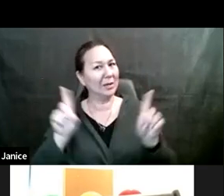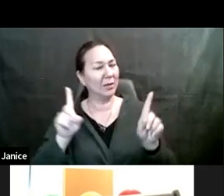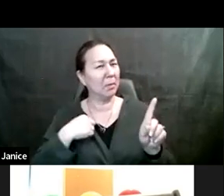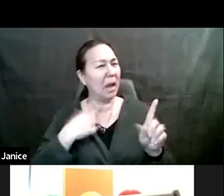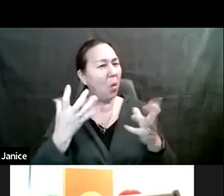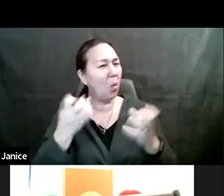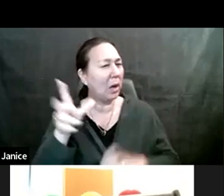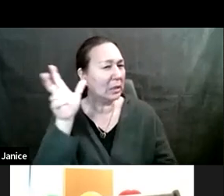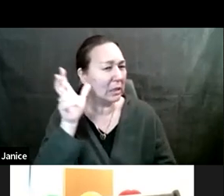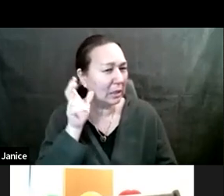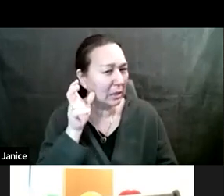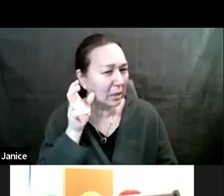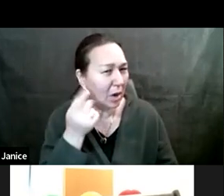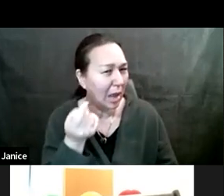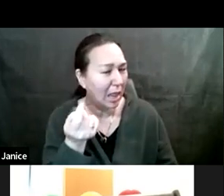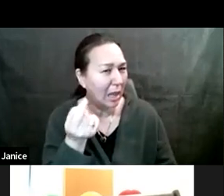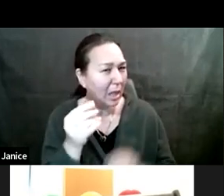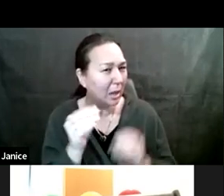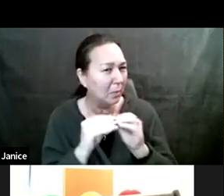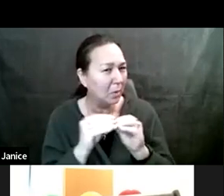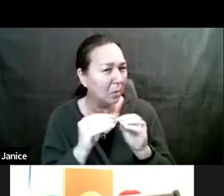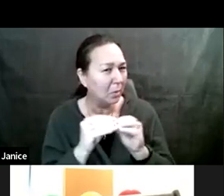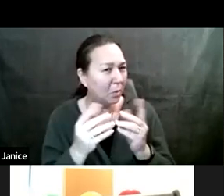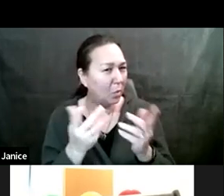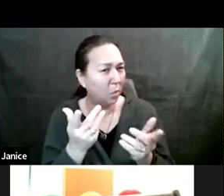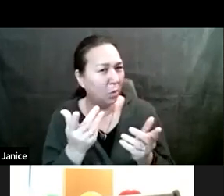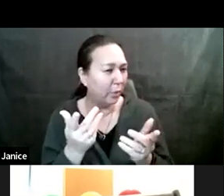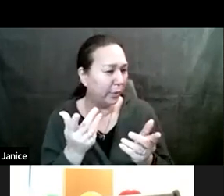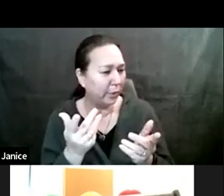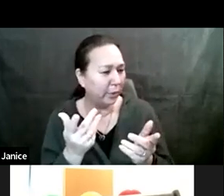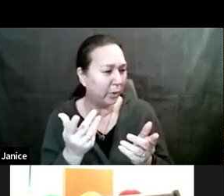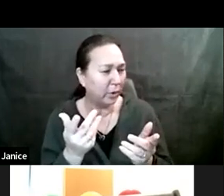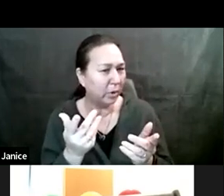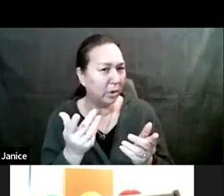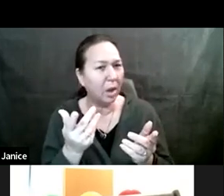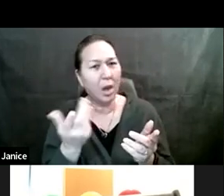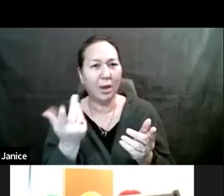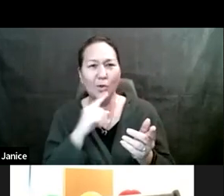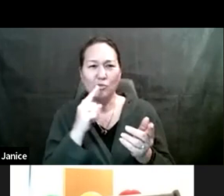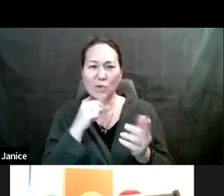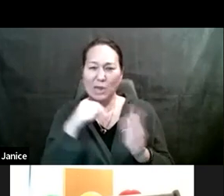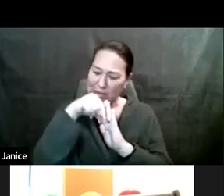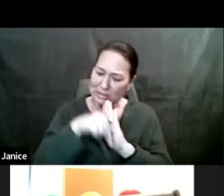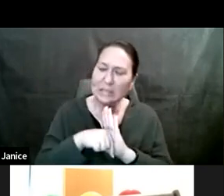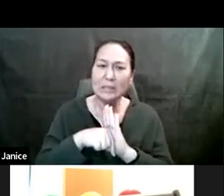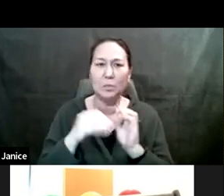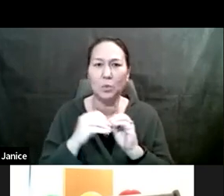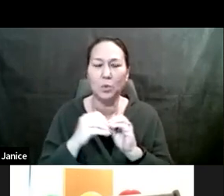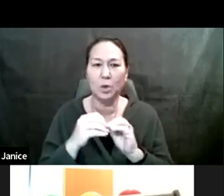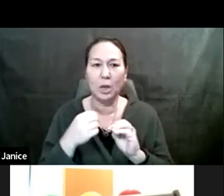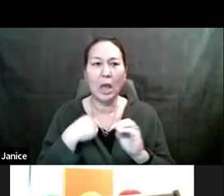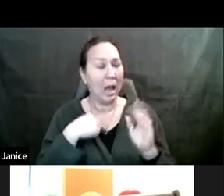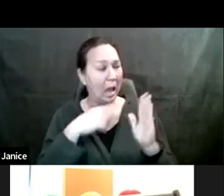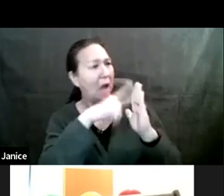it a a little more on on on the looks and crannies of this yeah I've read I've read the